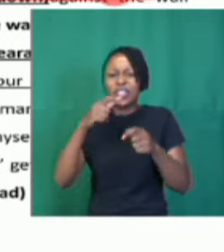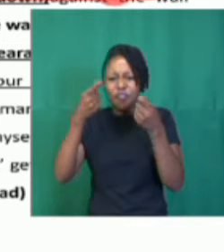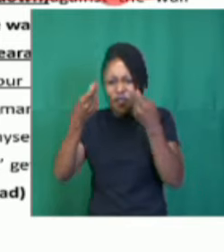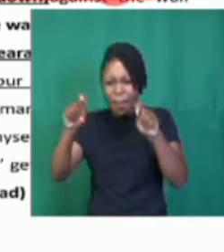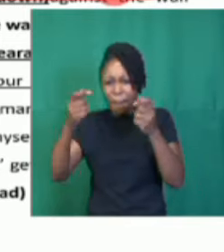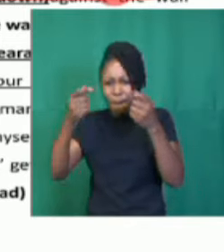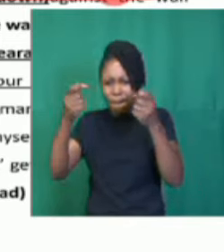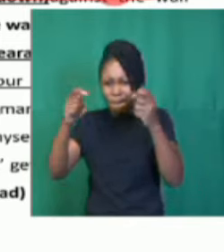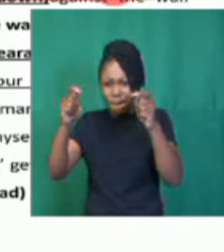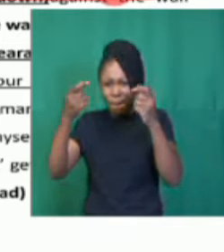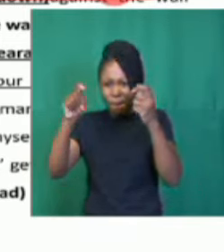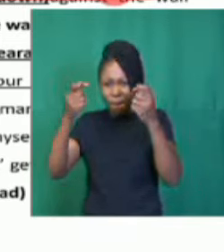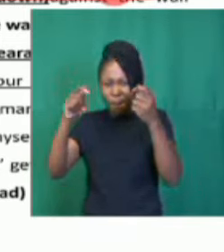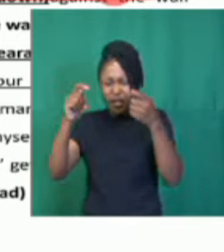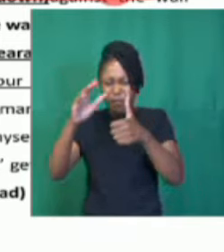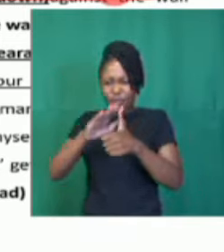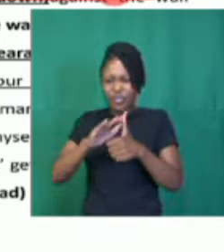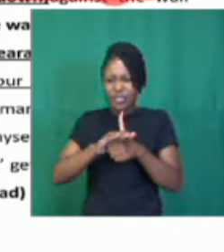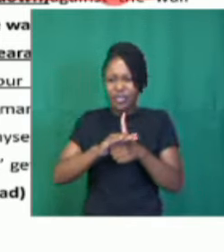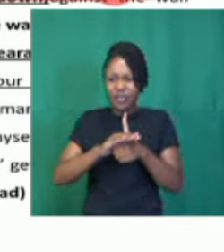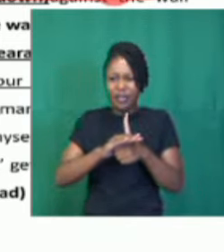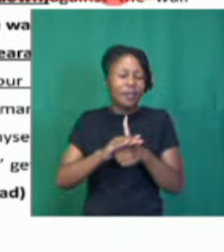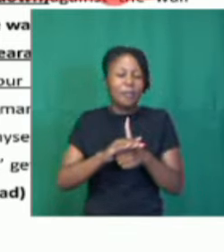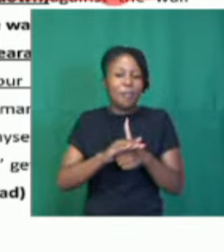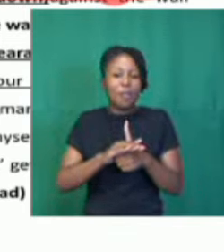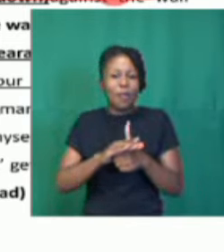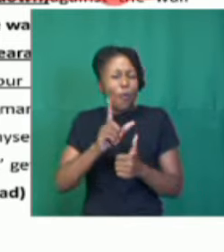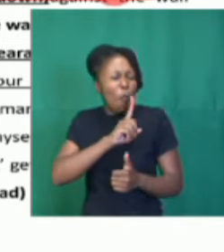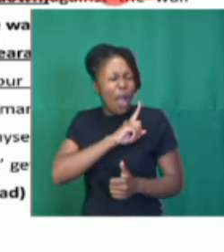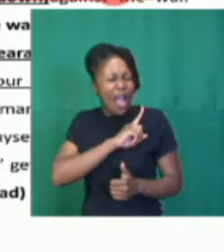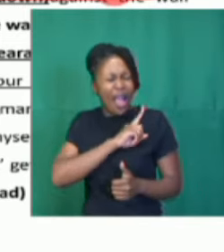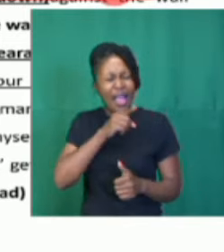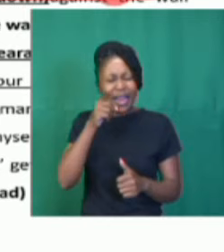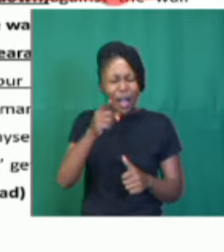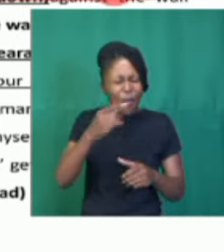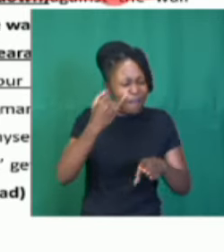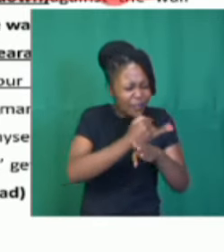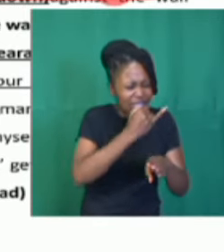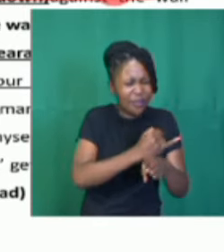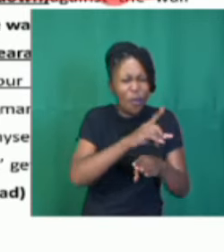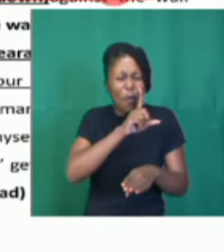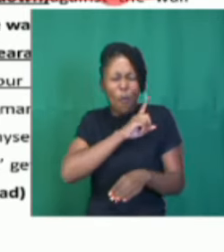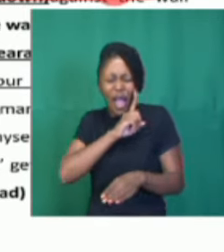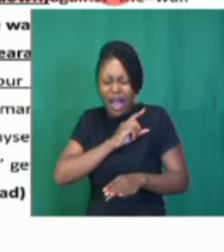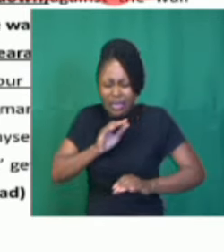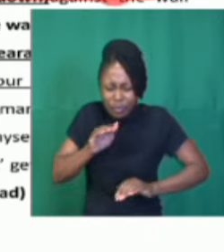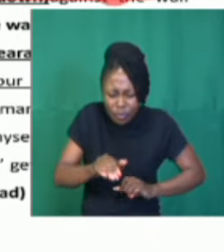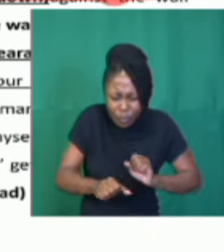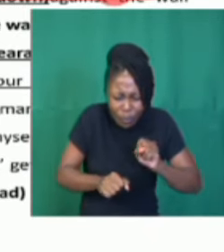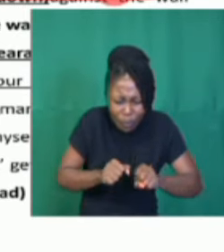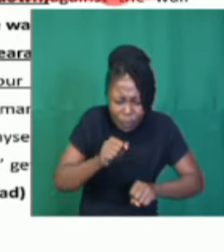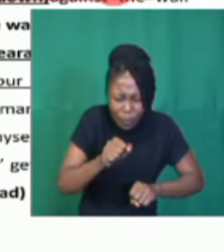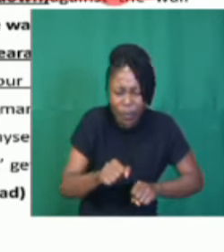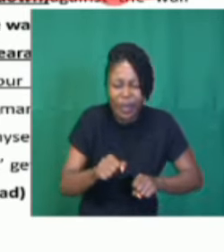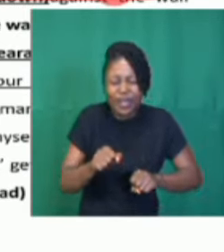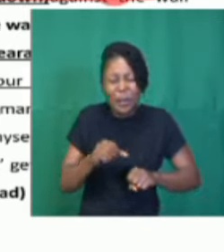Why are they crouching? Why are they not standing? This may mean that the writer is trying to show us how they are